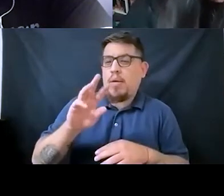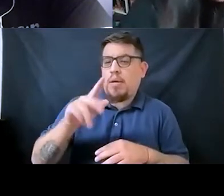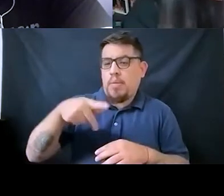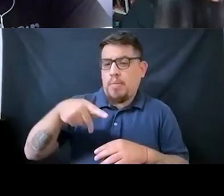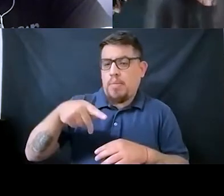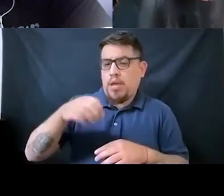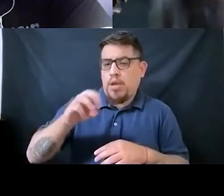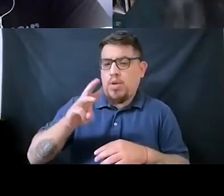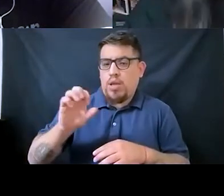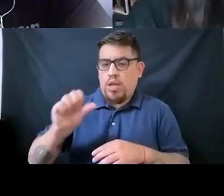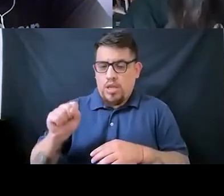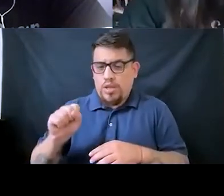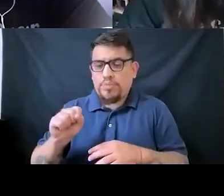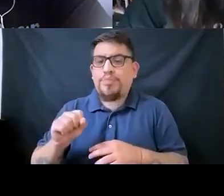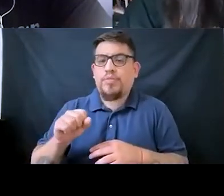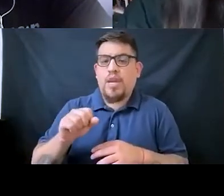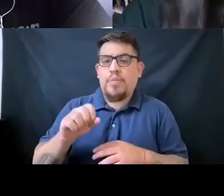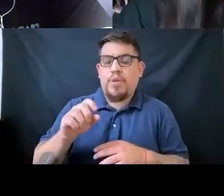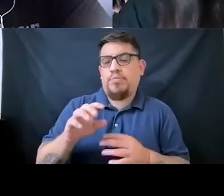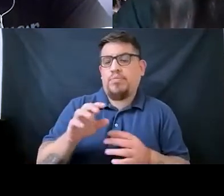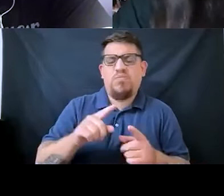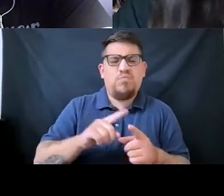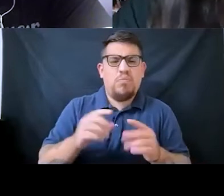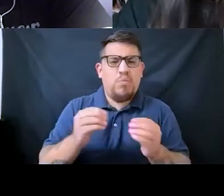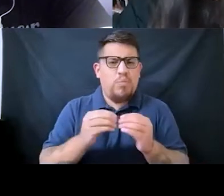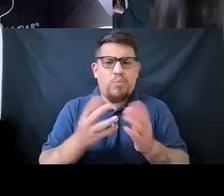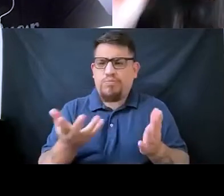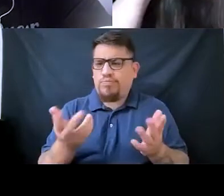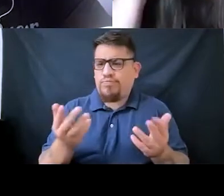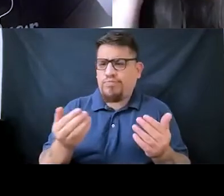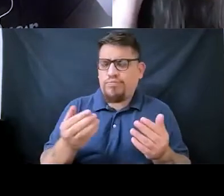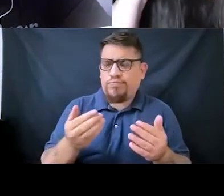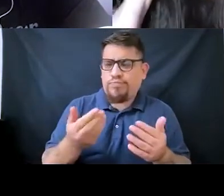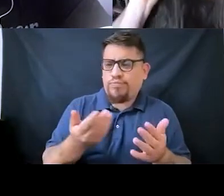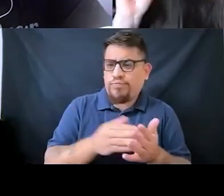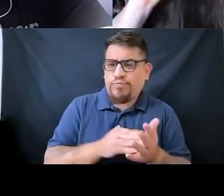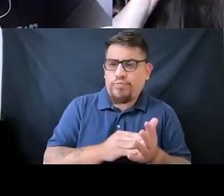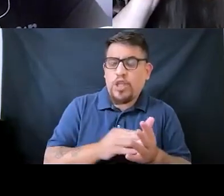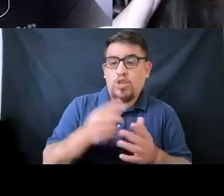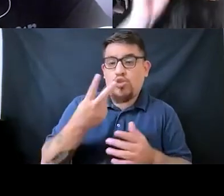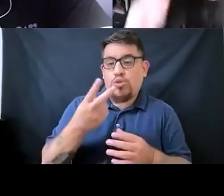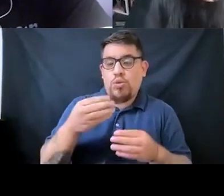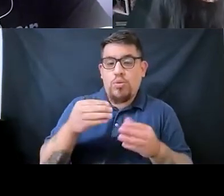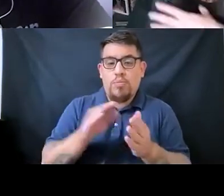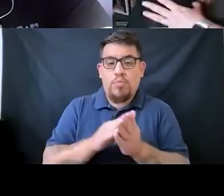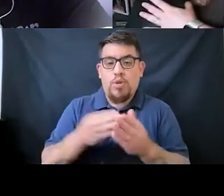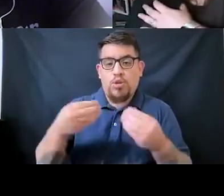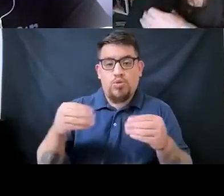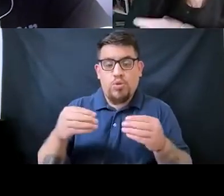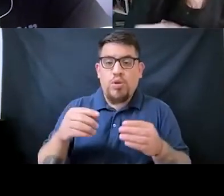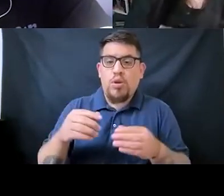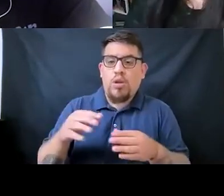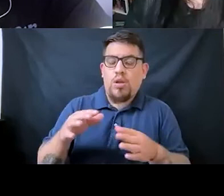Right. And I mentioned Palabras in Phoenix. Anybody else? I mean, the two bookstores, we just mentioned Loyalty